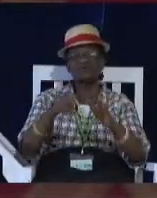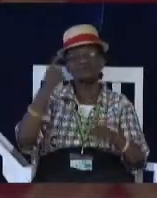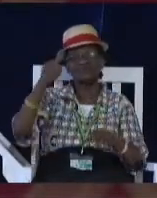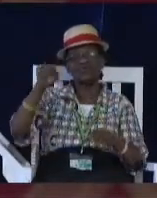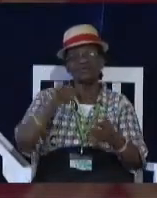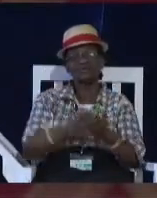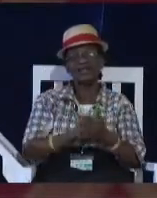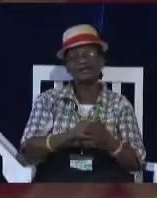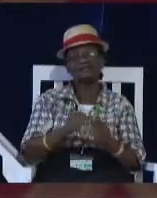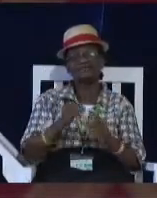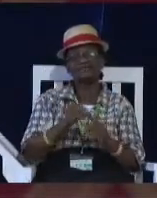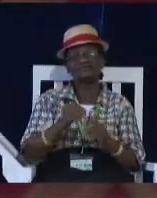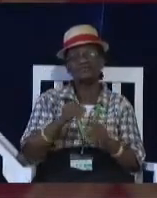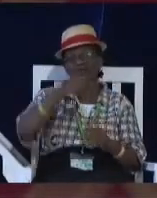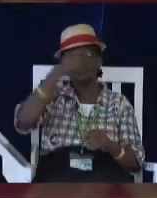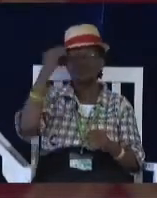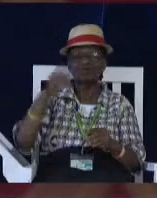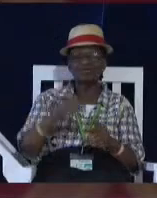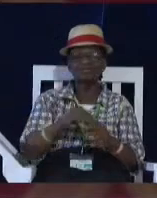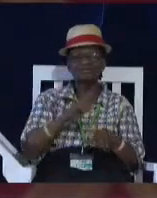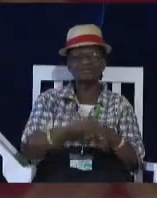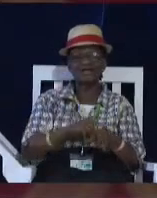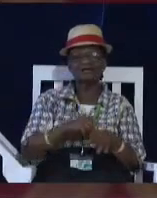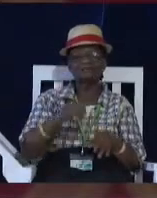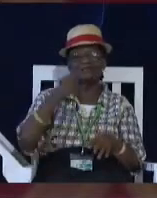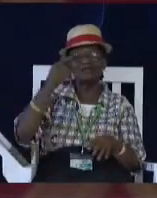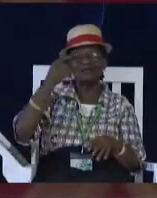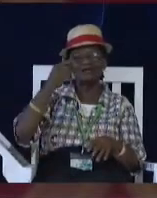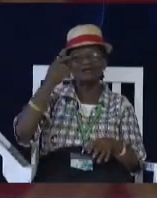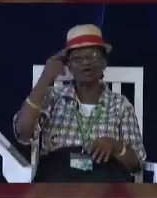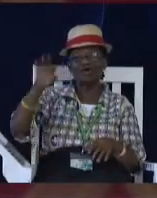Because in the time of the Lord Jesus Christ, there was no cancer, you know.